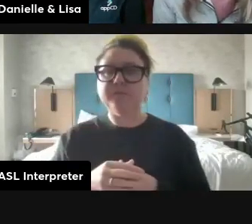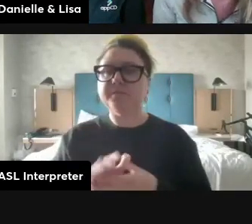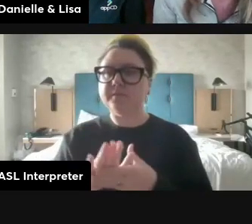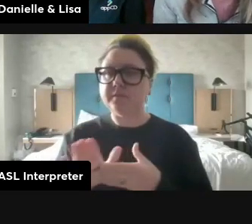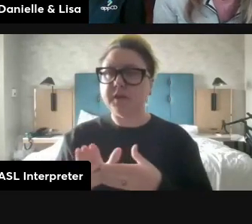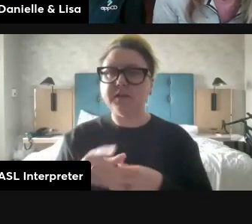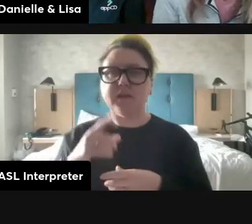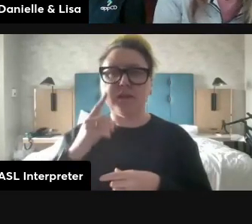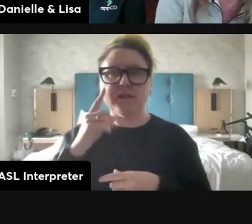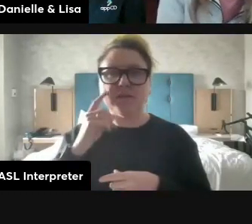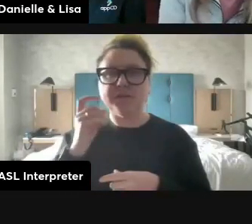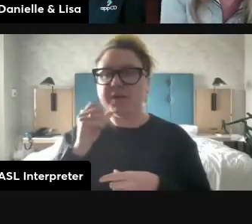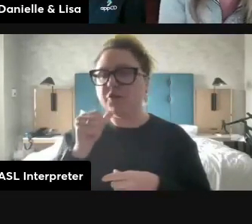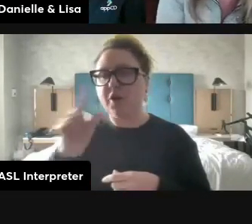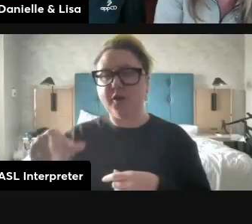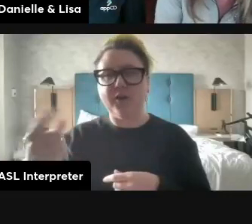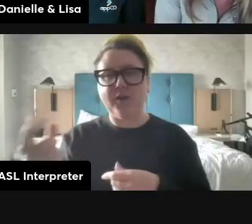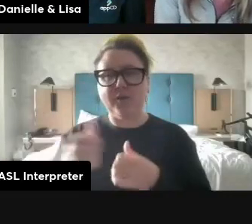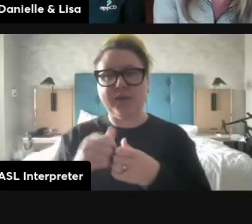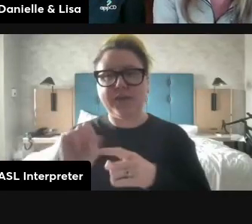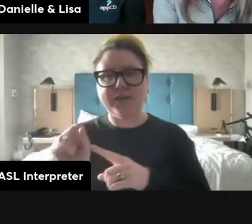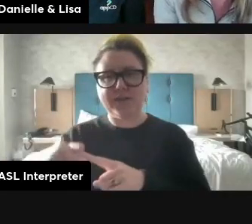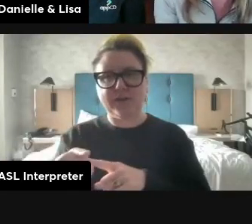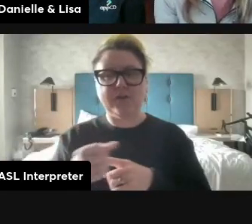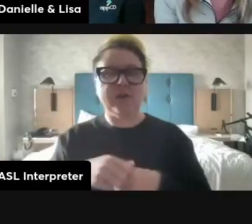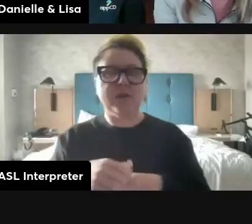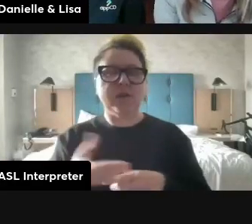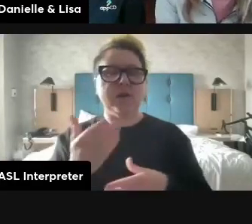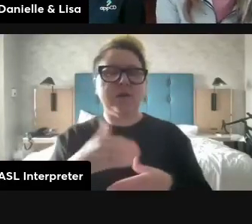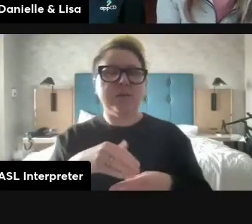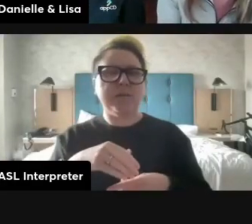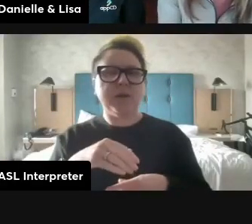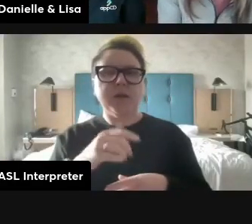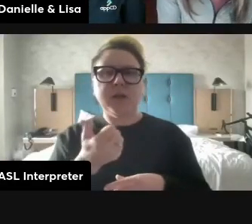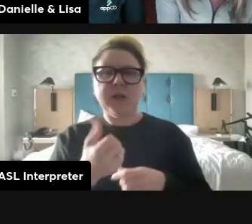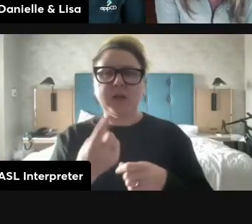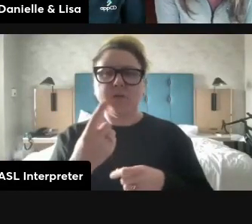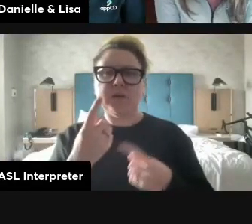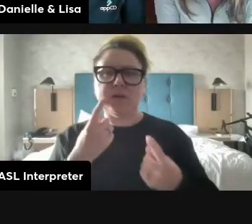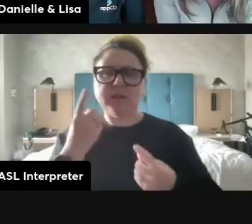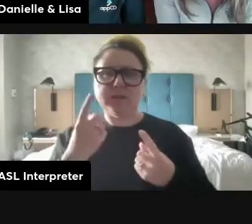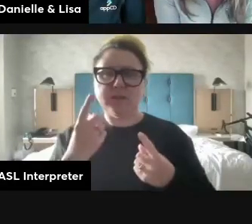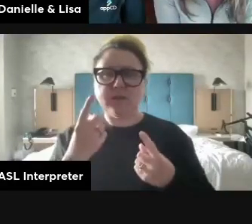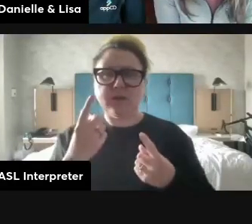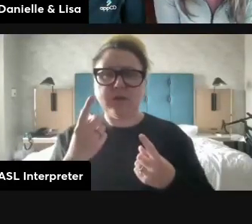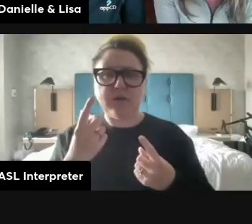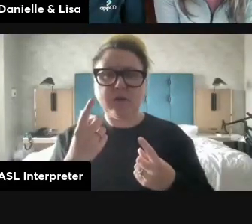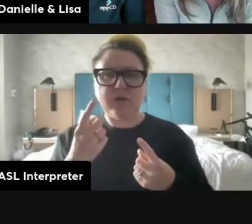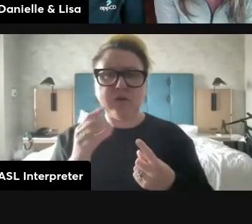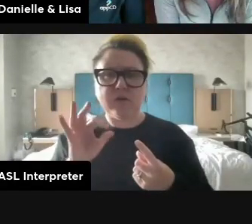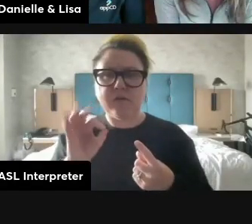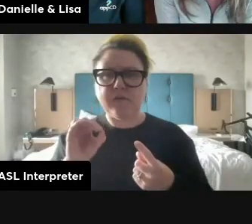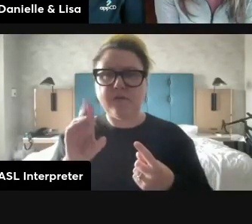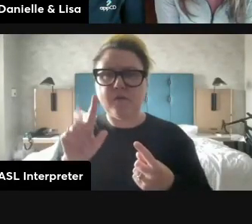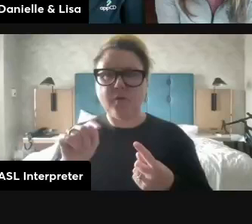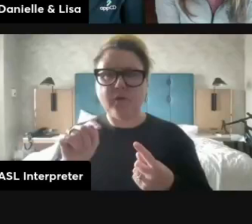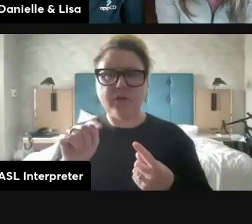were not alone there with that scenario. Jerry is asking, did anyone consider Port as an alternative to Backstage?